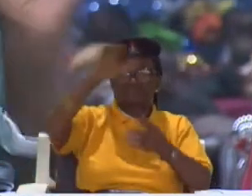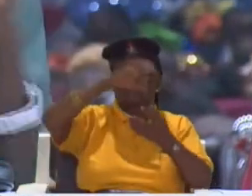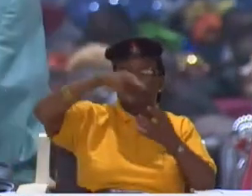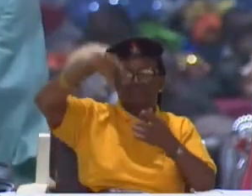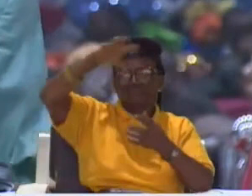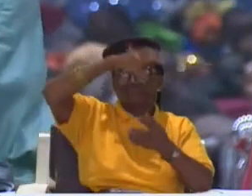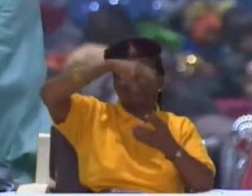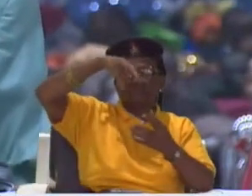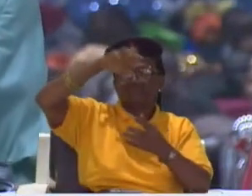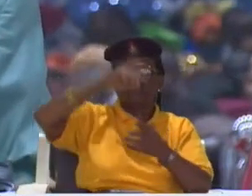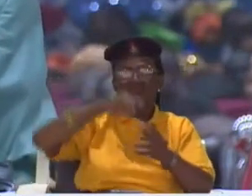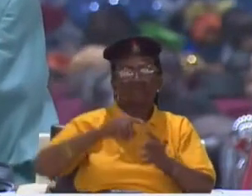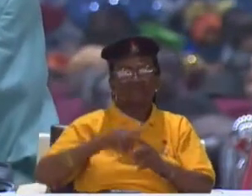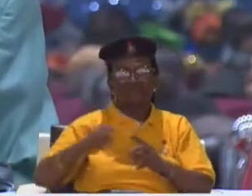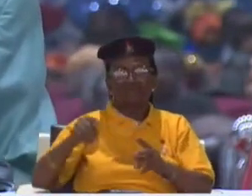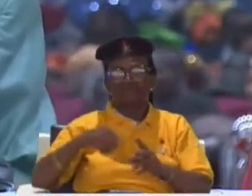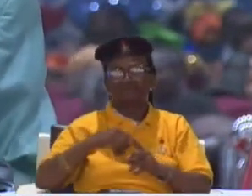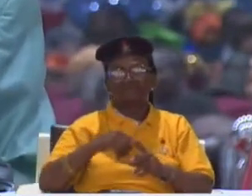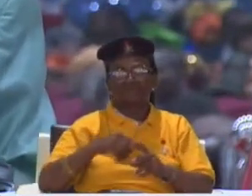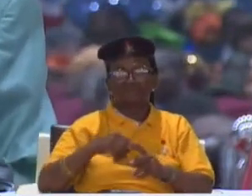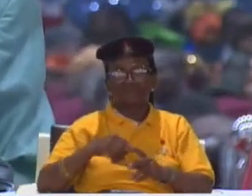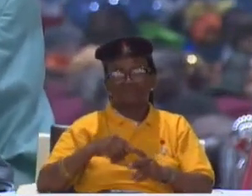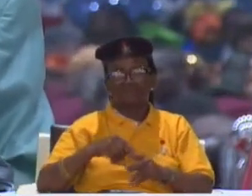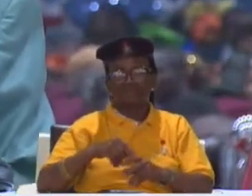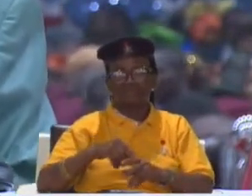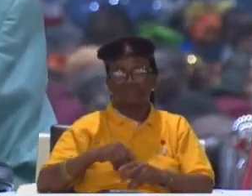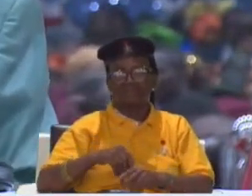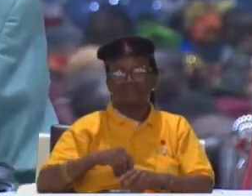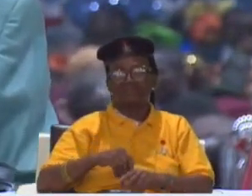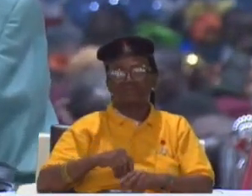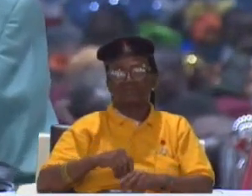once he said, let there be light,